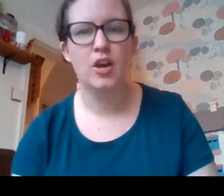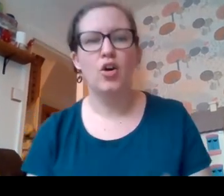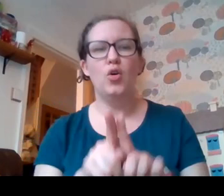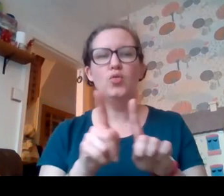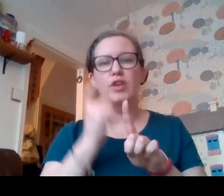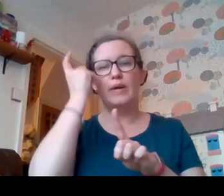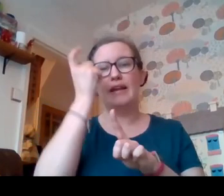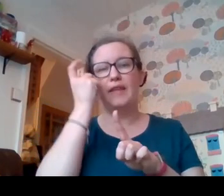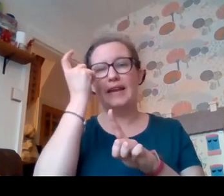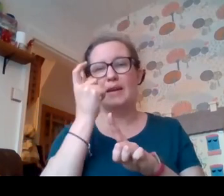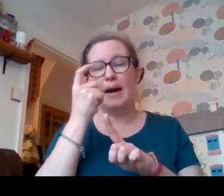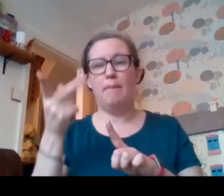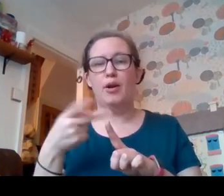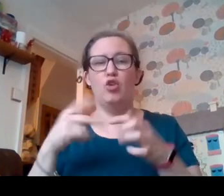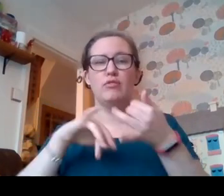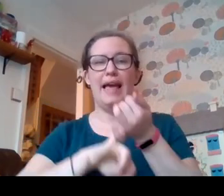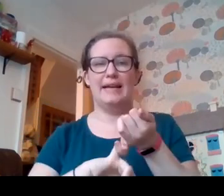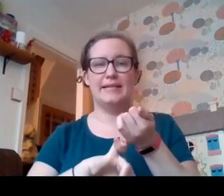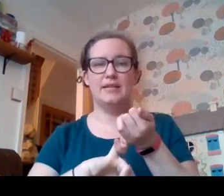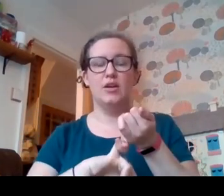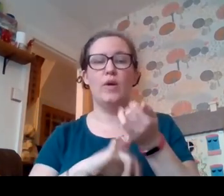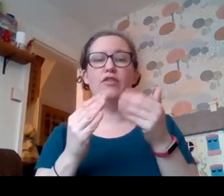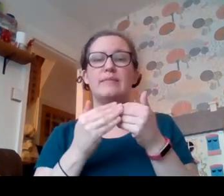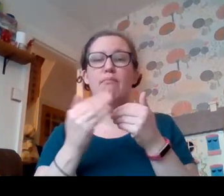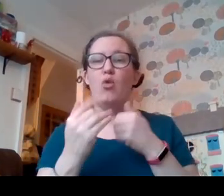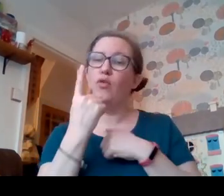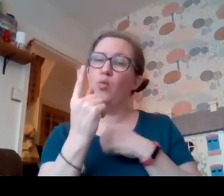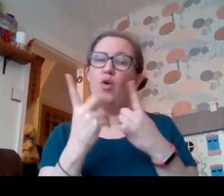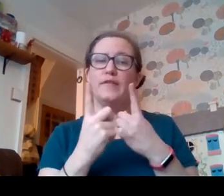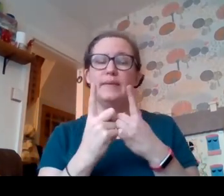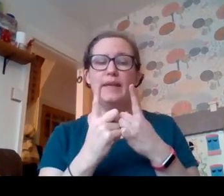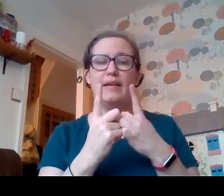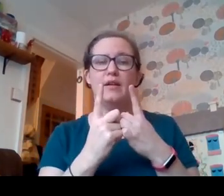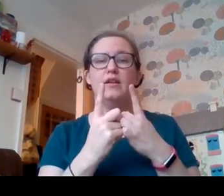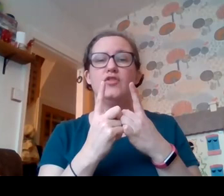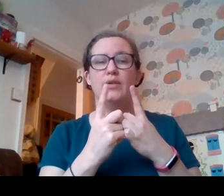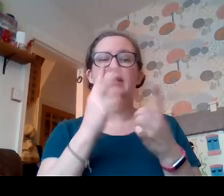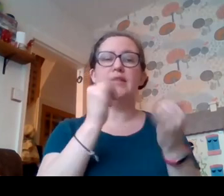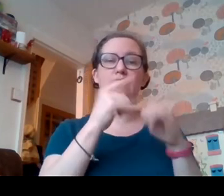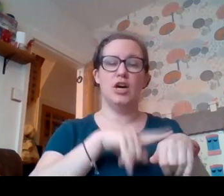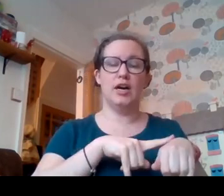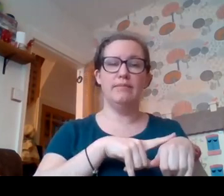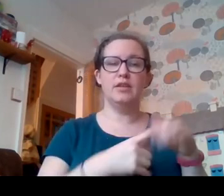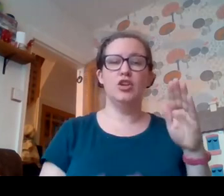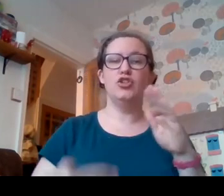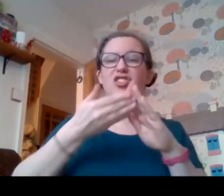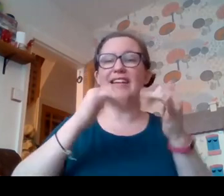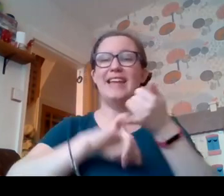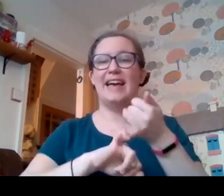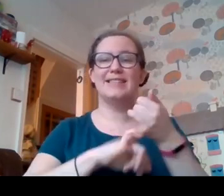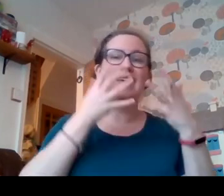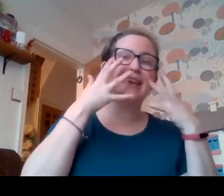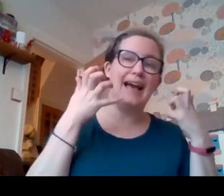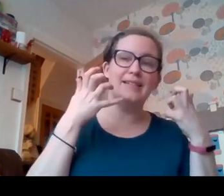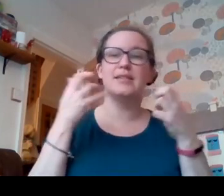Okay? Also, we're going to thinking about plural S when there's more than one of something. So sometimes you just